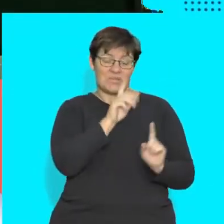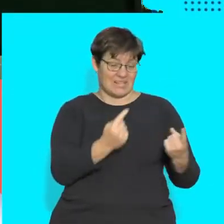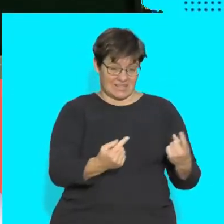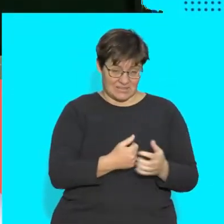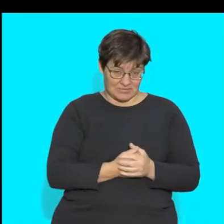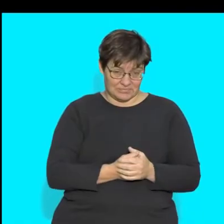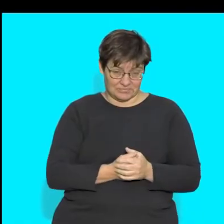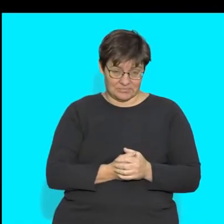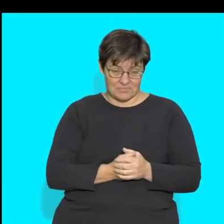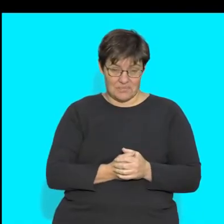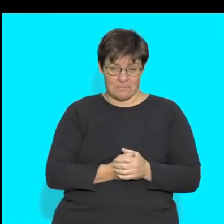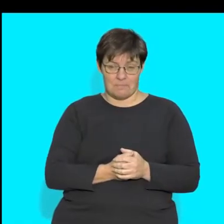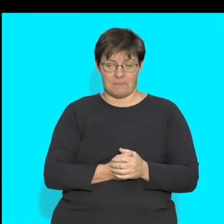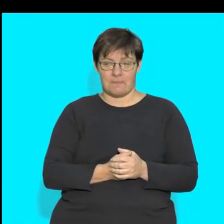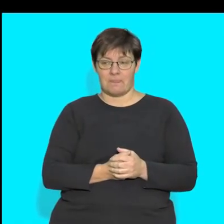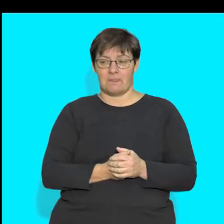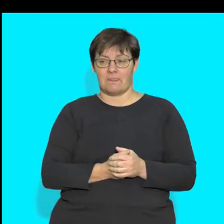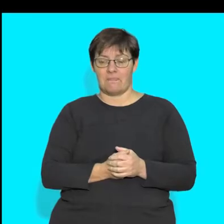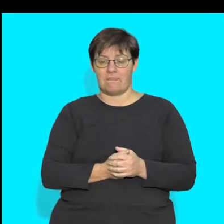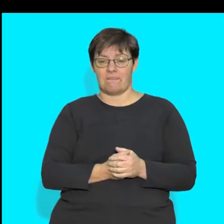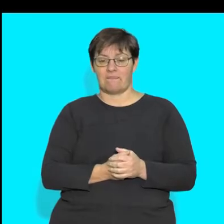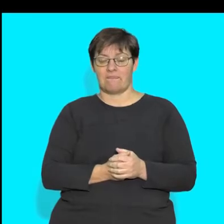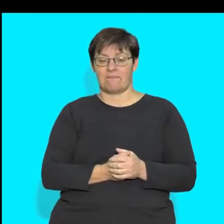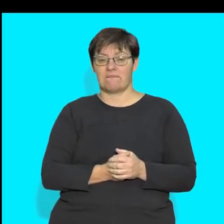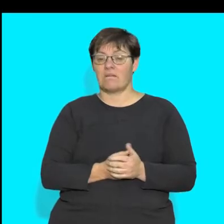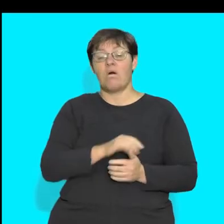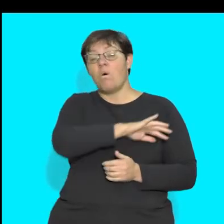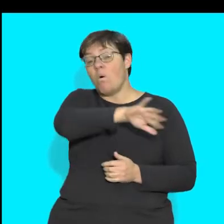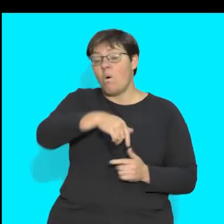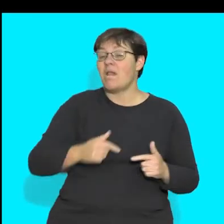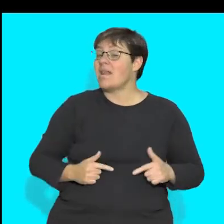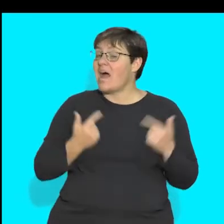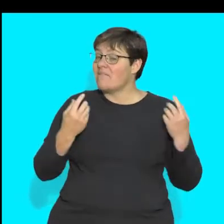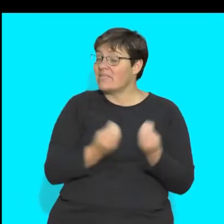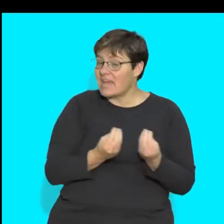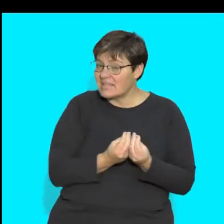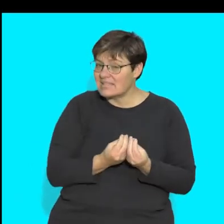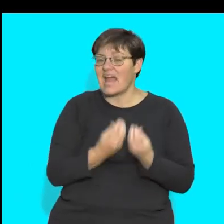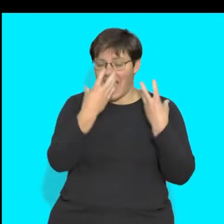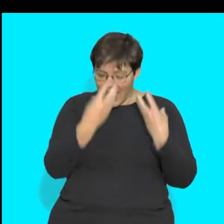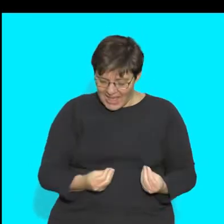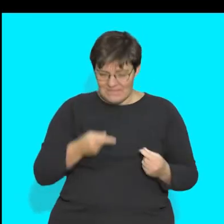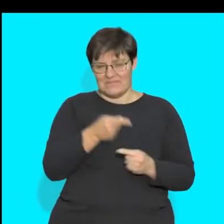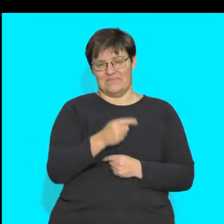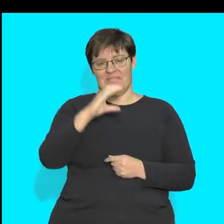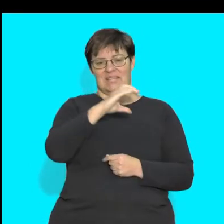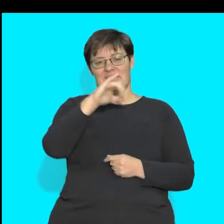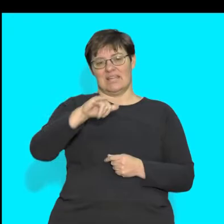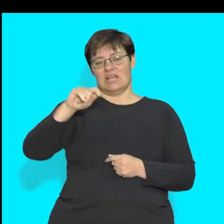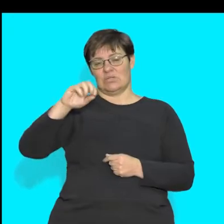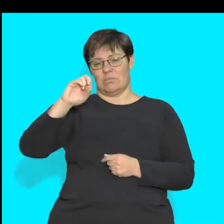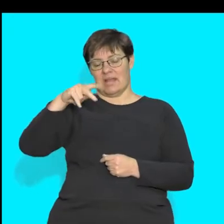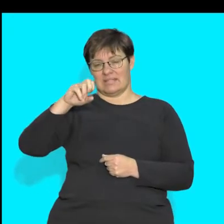the cytoplasm is. All living things have got the cytoplasm, all of them. Very